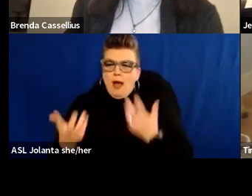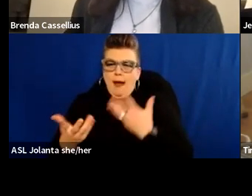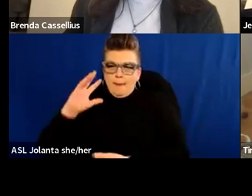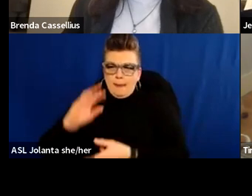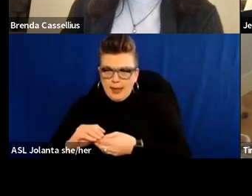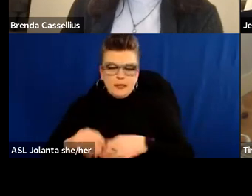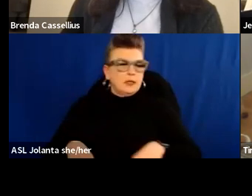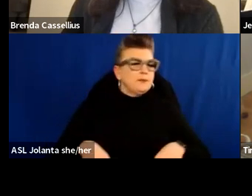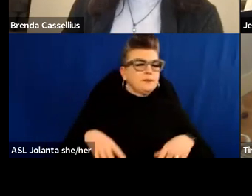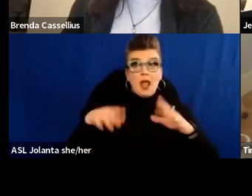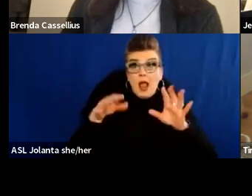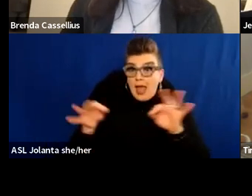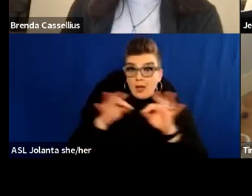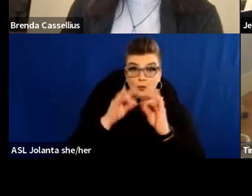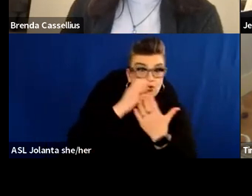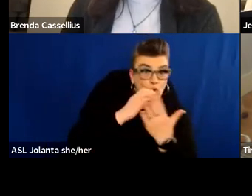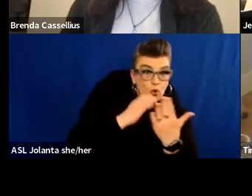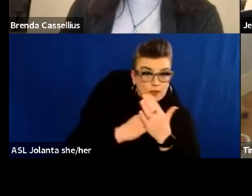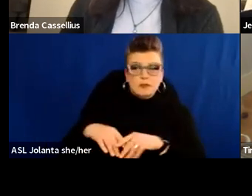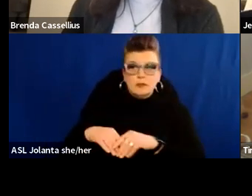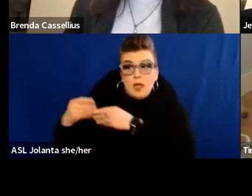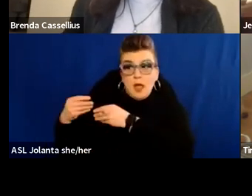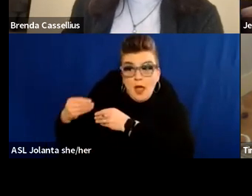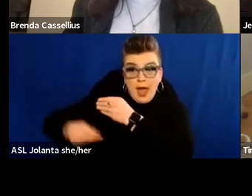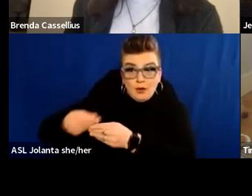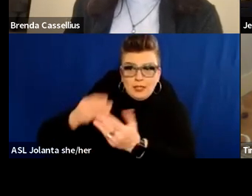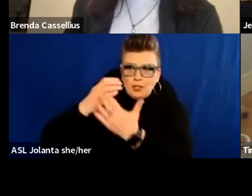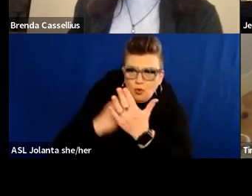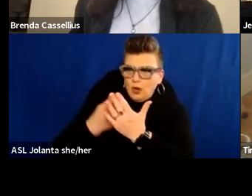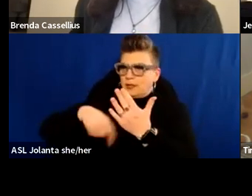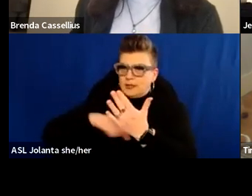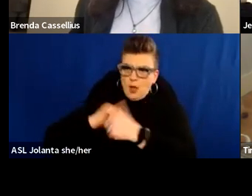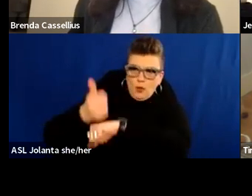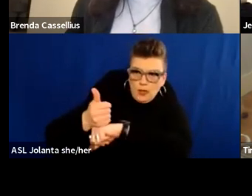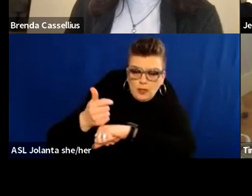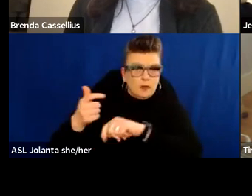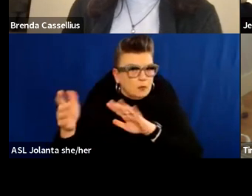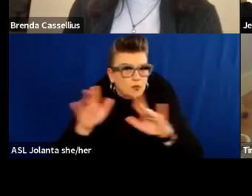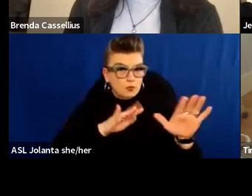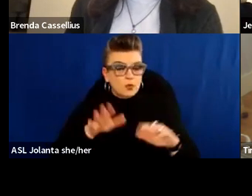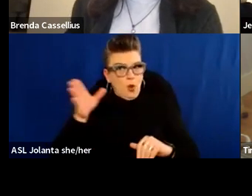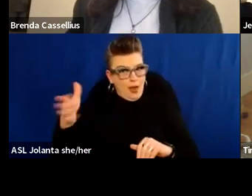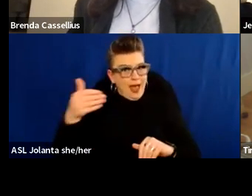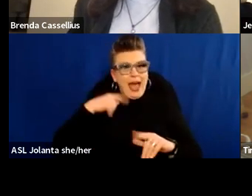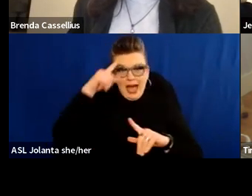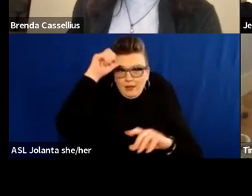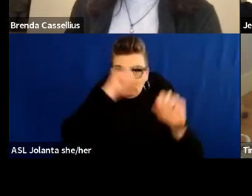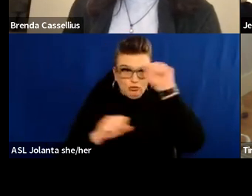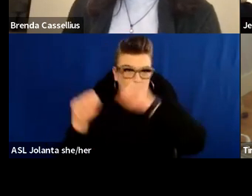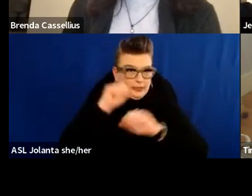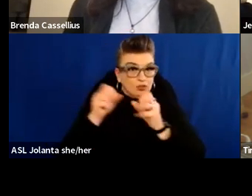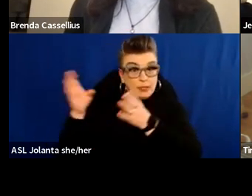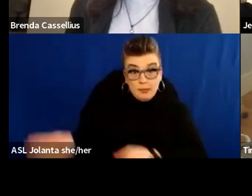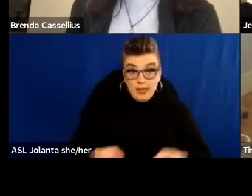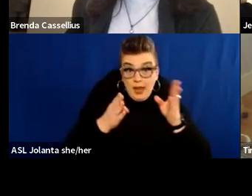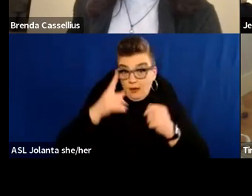world language courses the heritage courses that we would put in place so there is a strategic plan for that